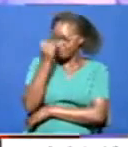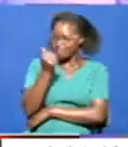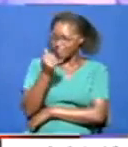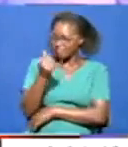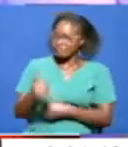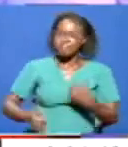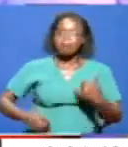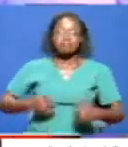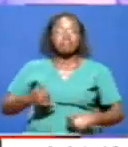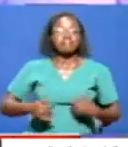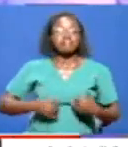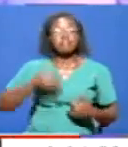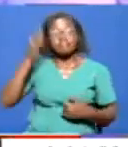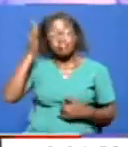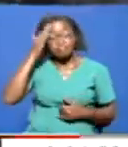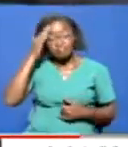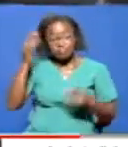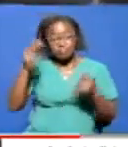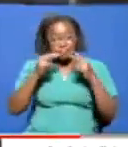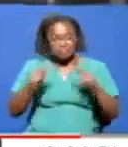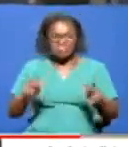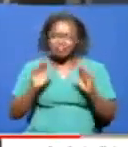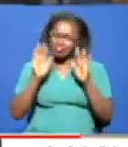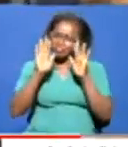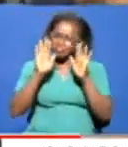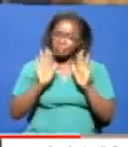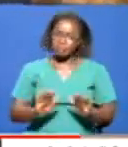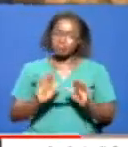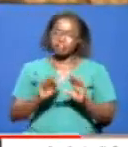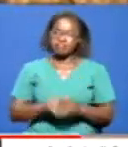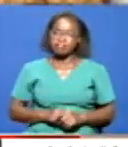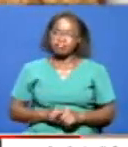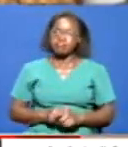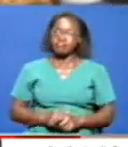Tunajua amani ni kitu muhimu. For Prime Edition, I'm Zainab Said.